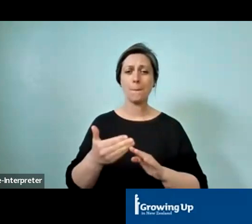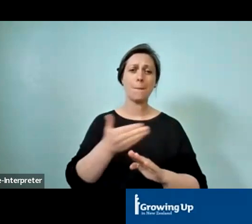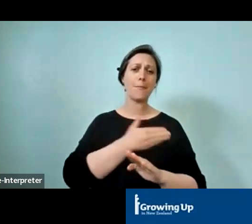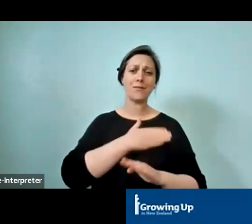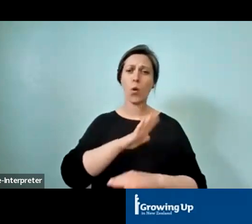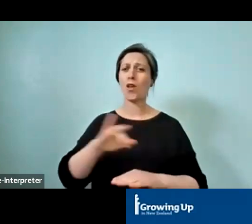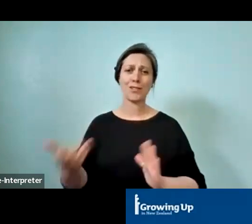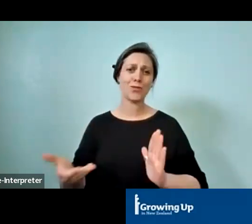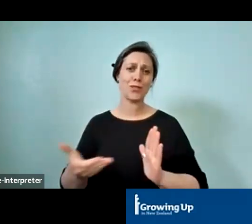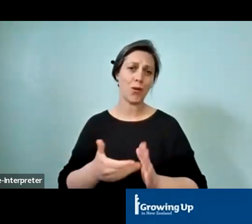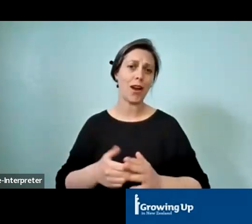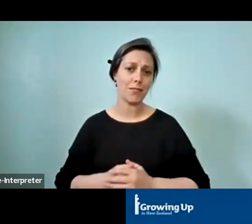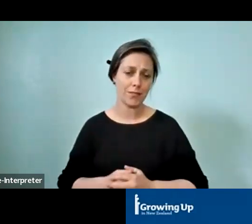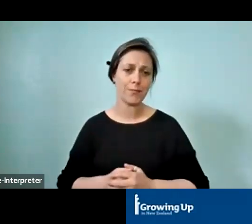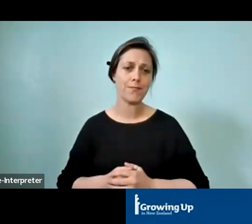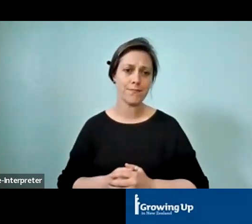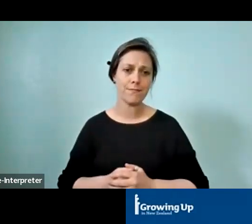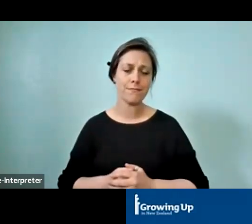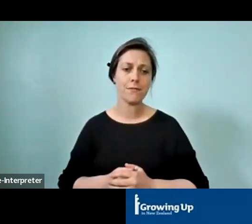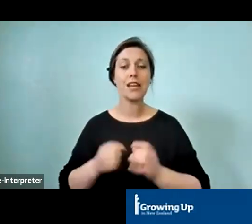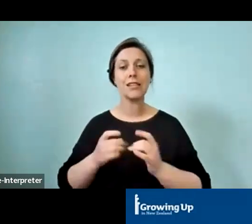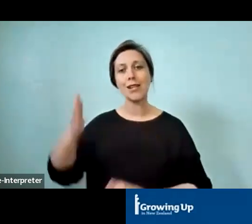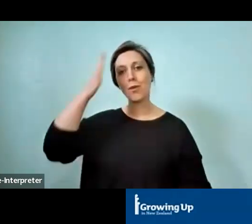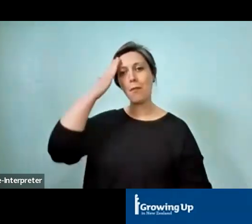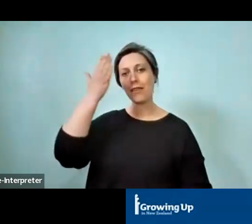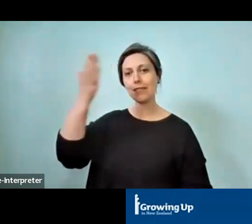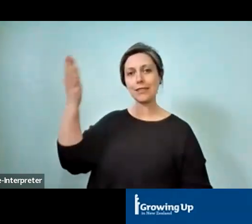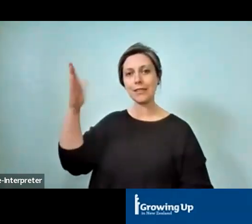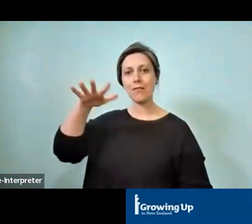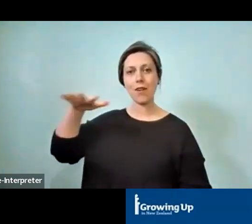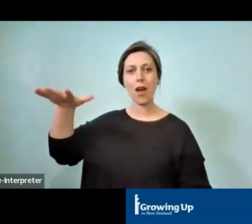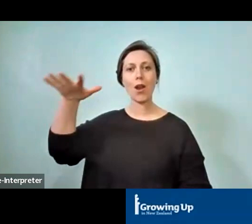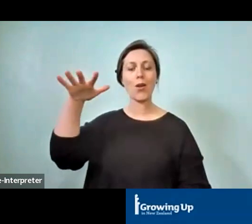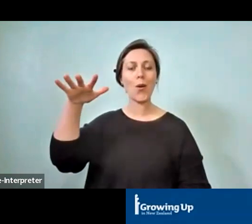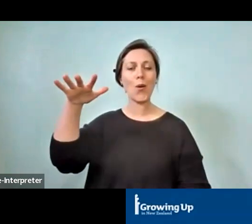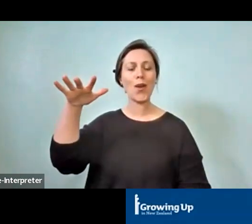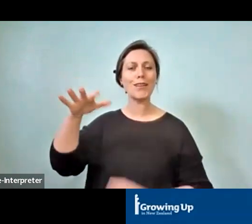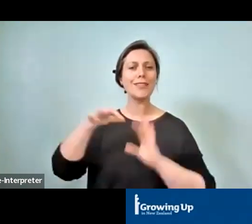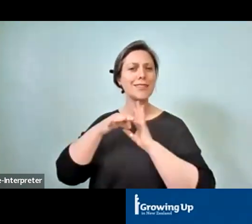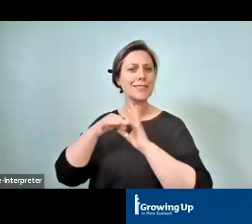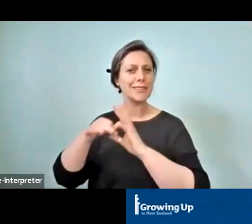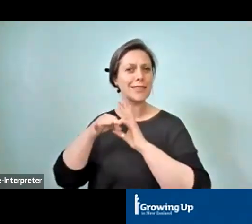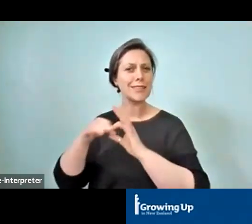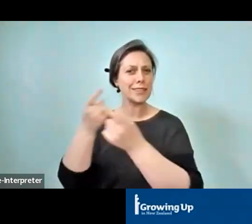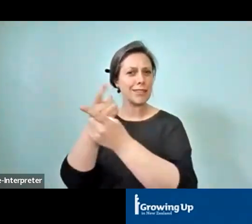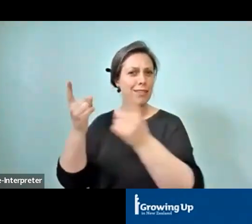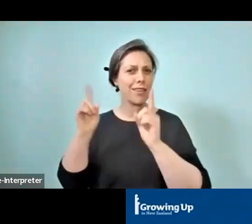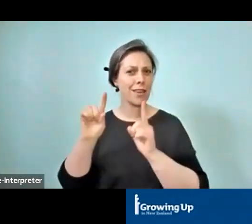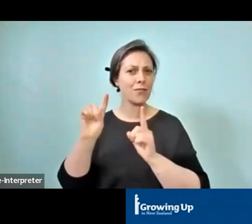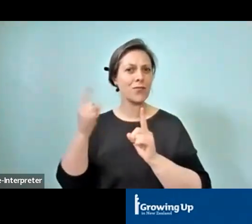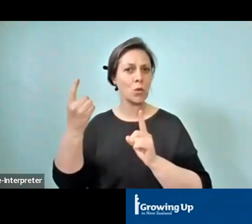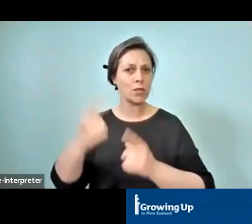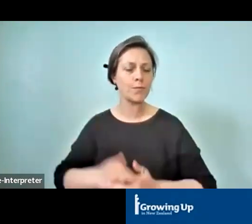the scene, that it starts with mothers and whānau and the connections there.